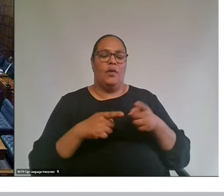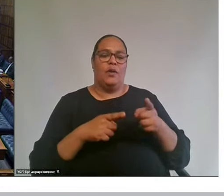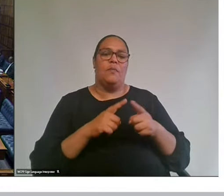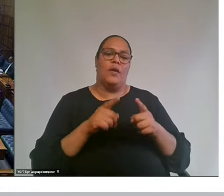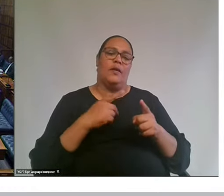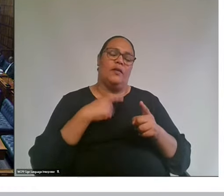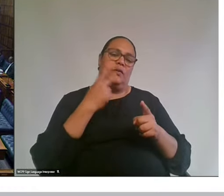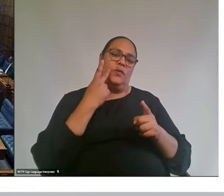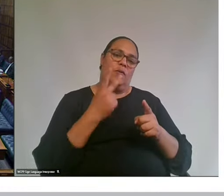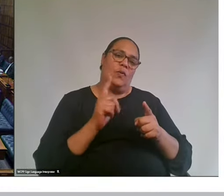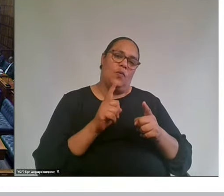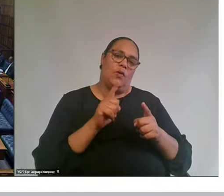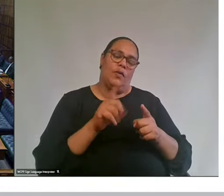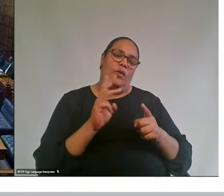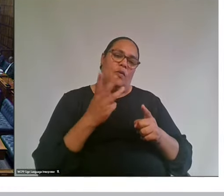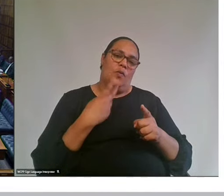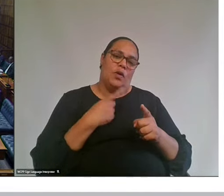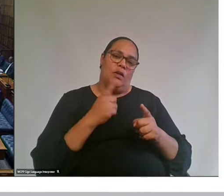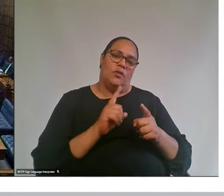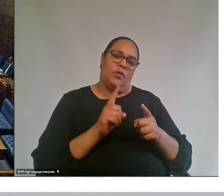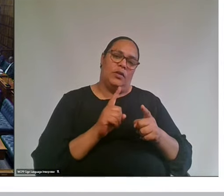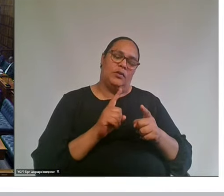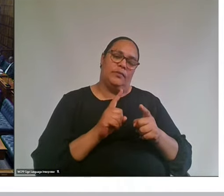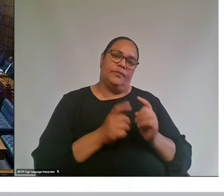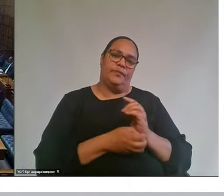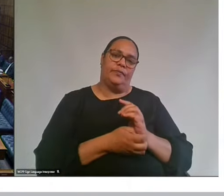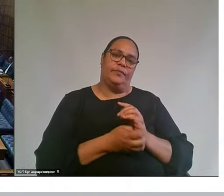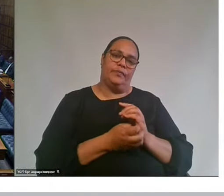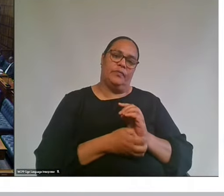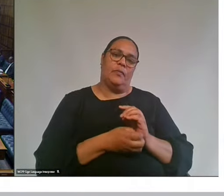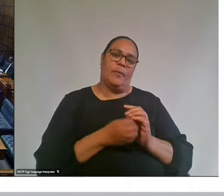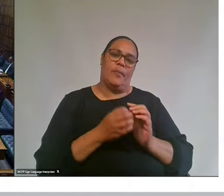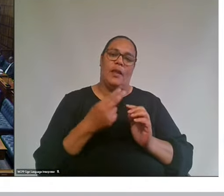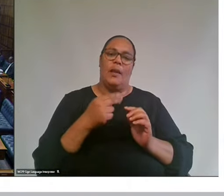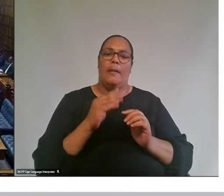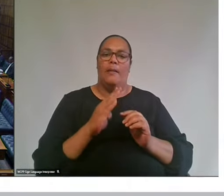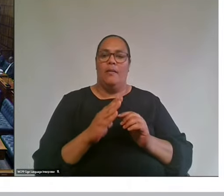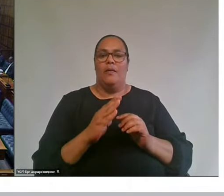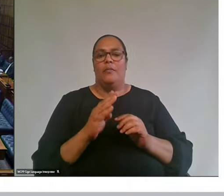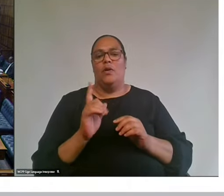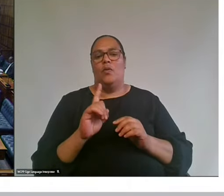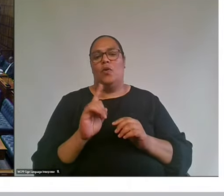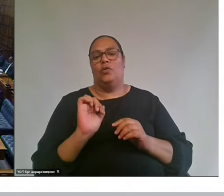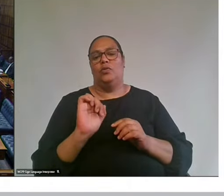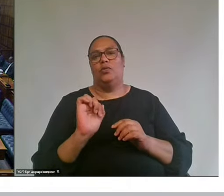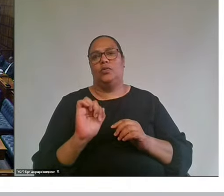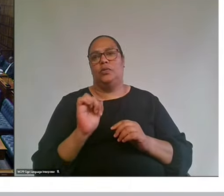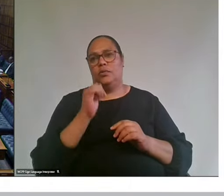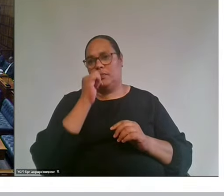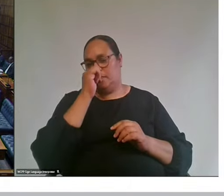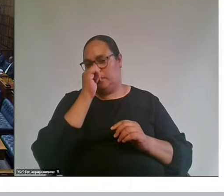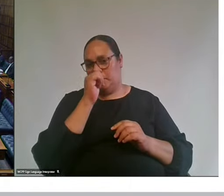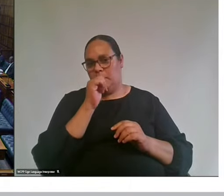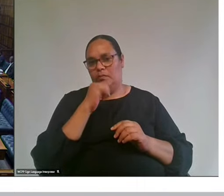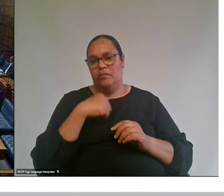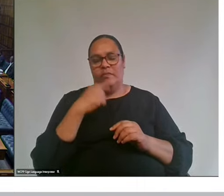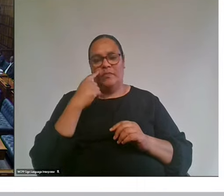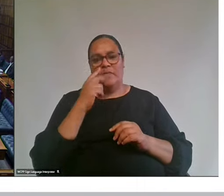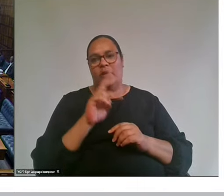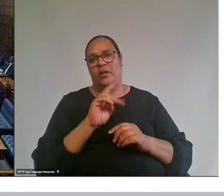saw that there was a a hub there that you you which I think is